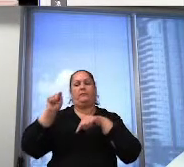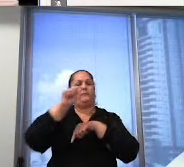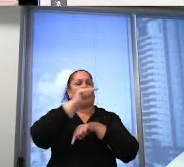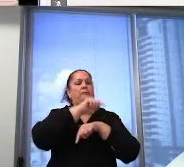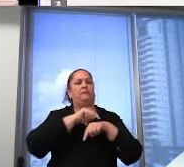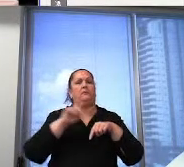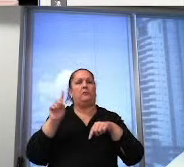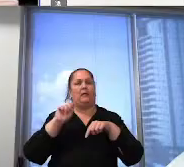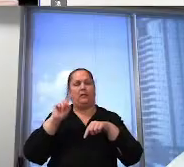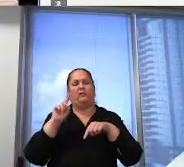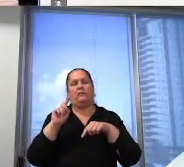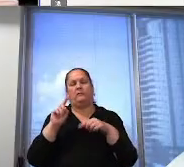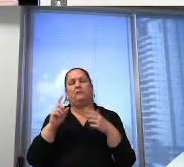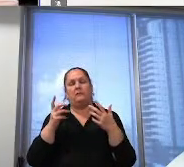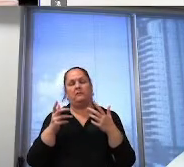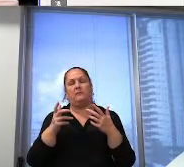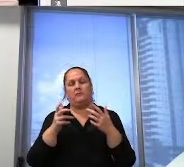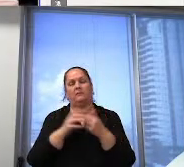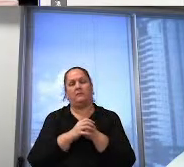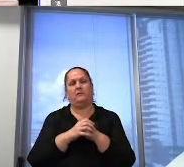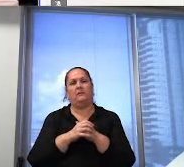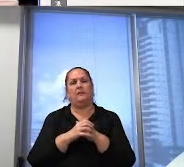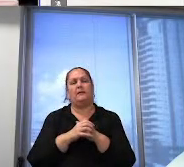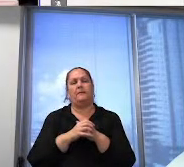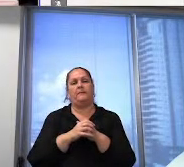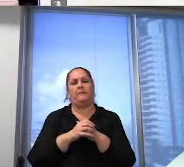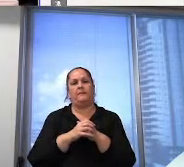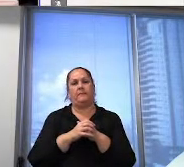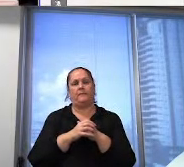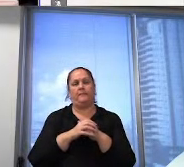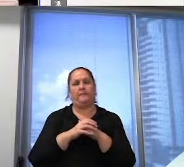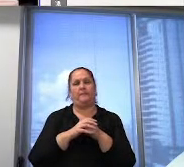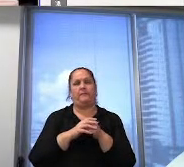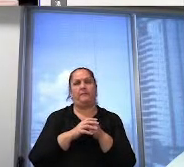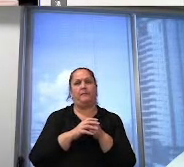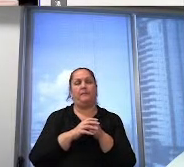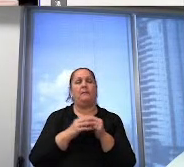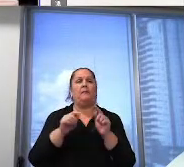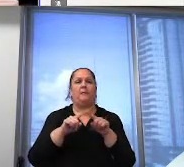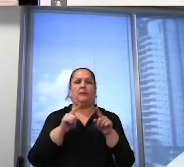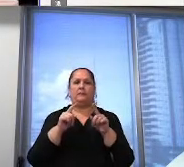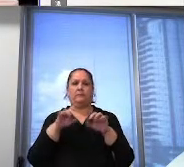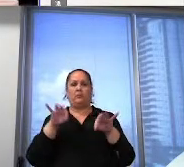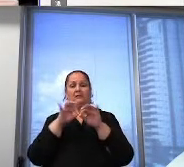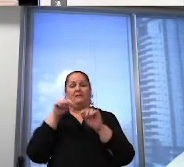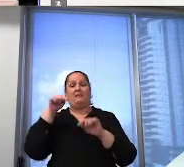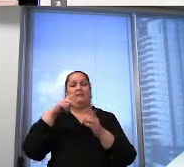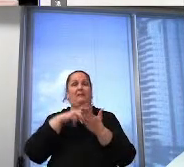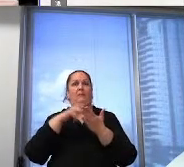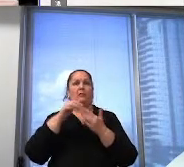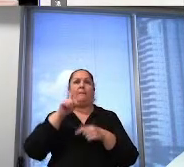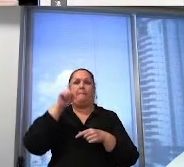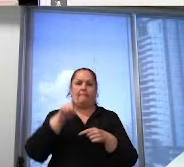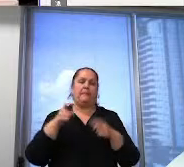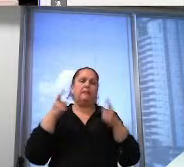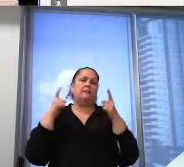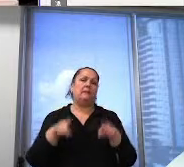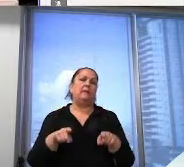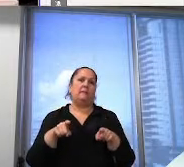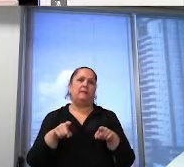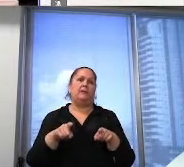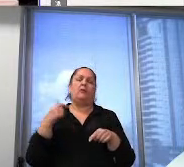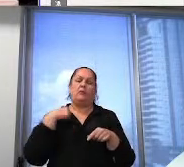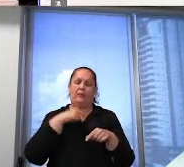those feeders are contained in. So it's and the stress there again is that program has to